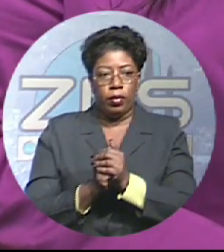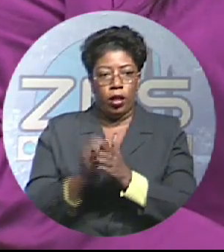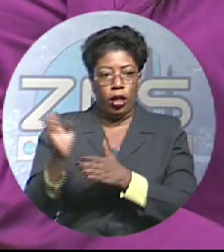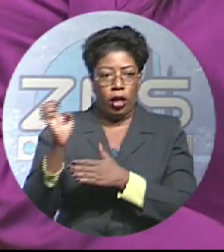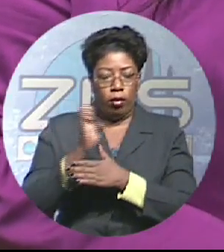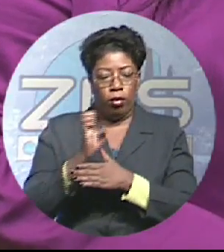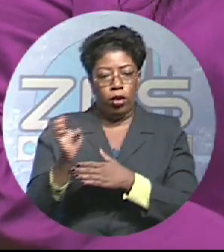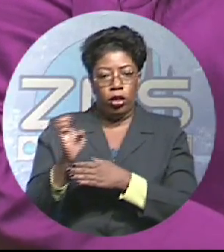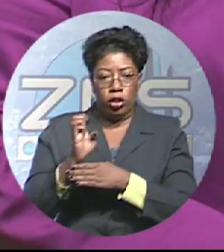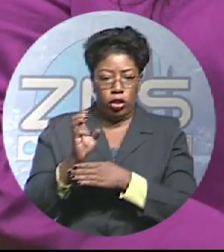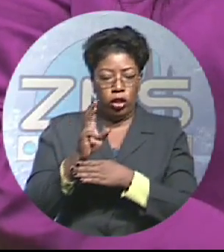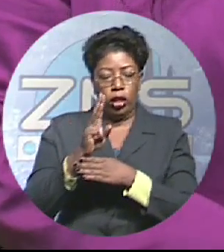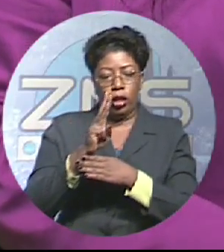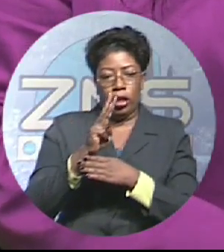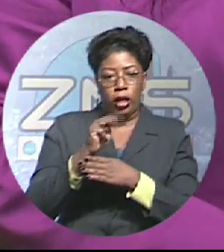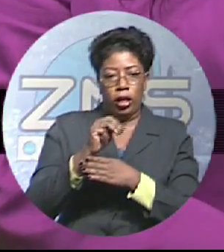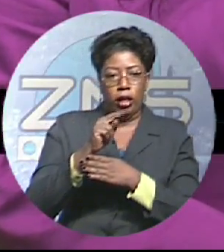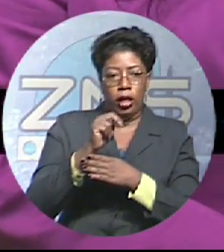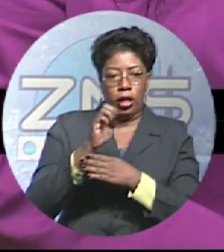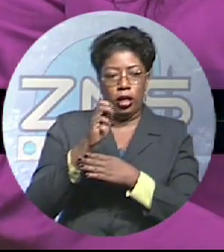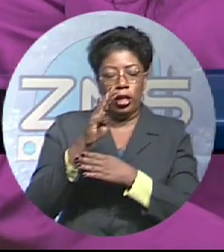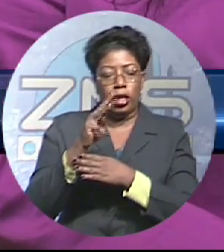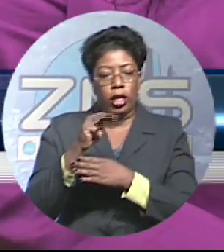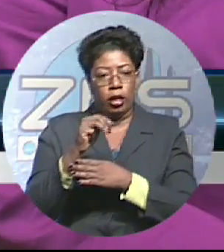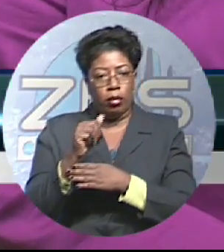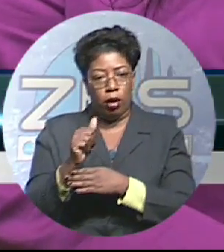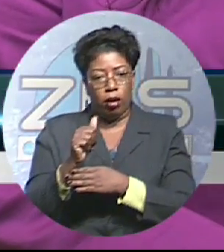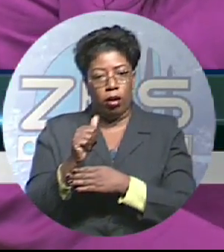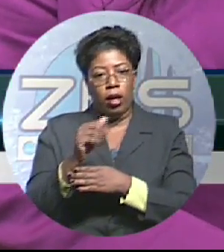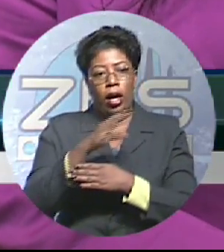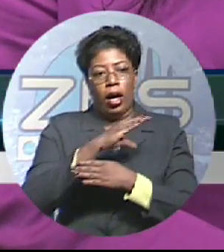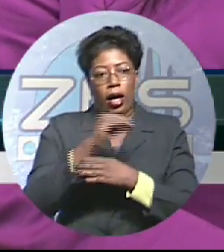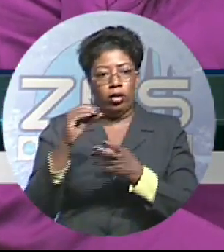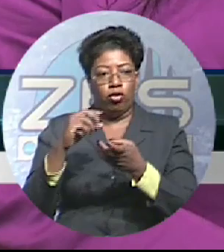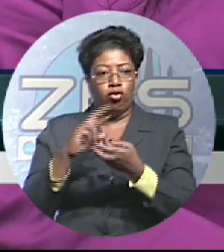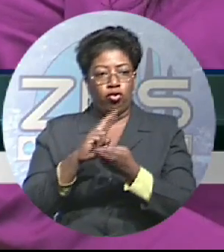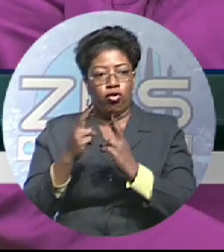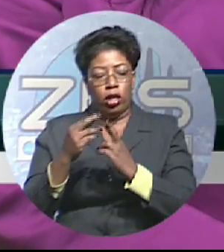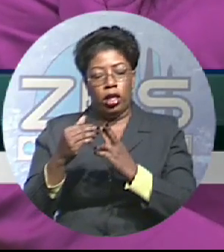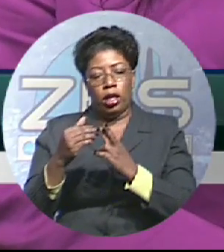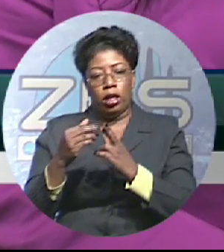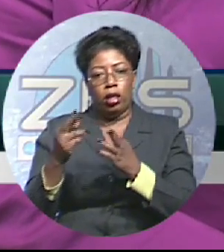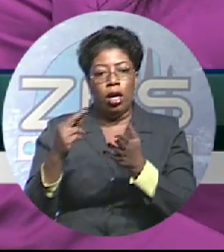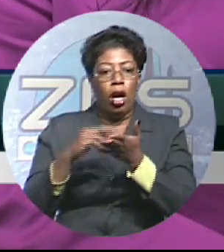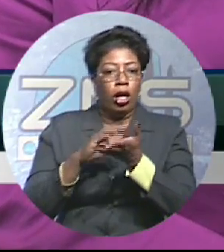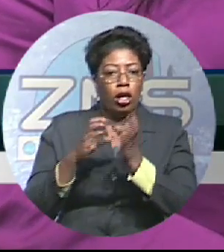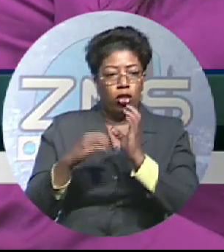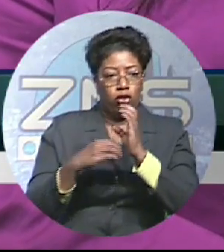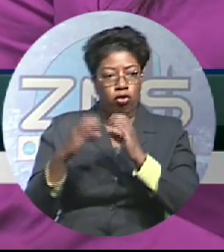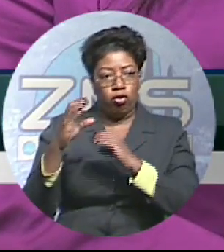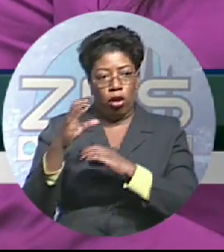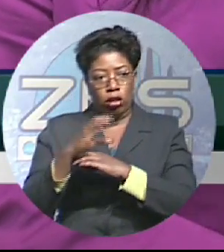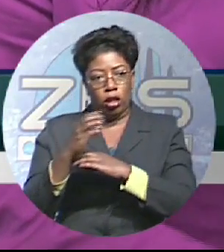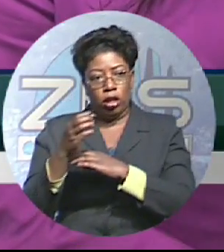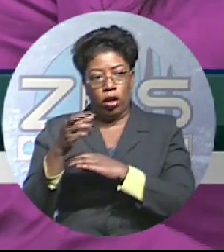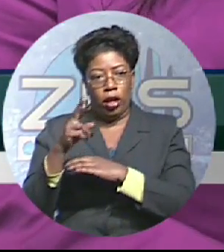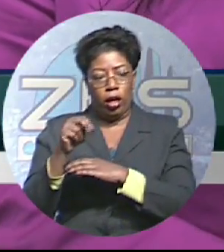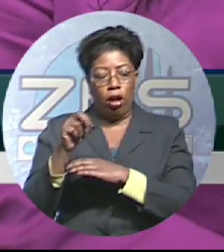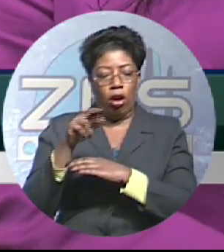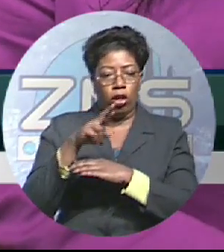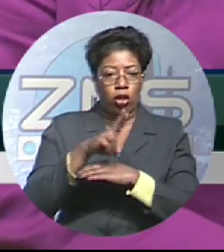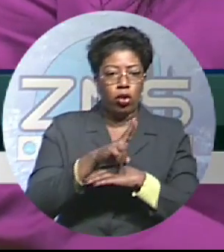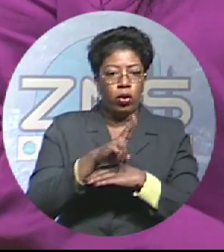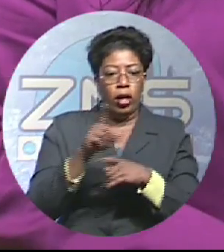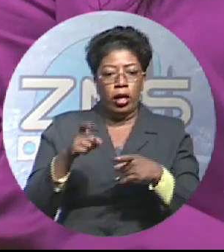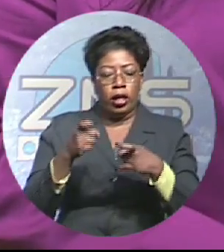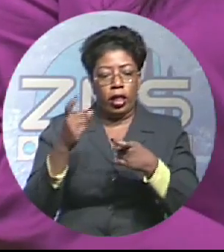Emergency Management Agency and the National Repairs and Reconstruction Unit, or NRRU, issued